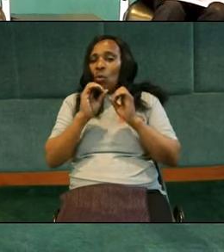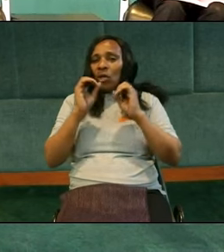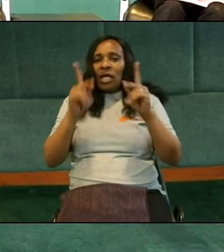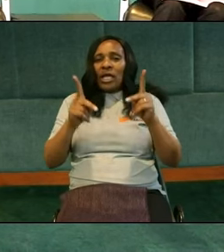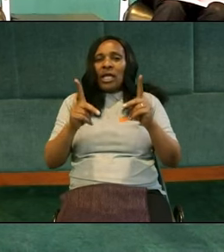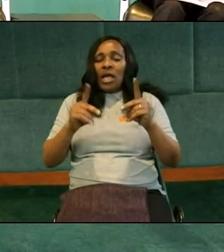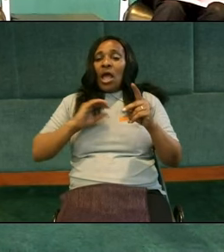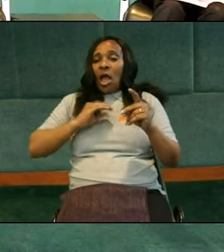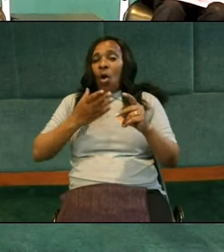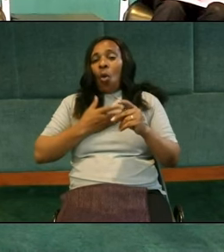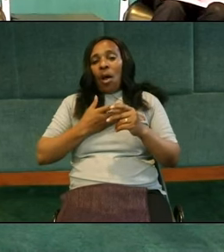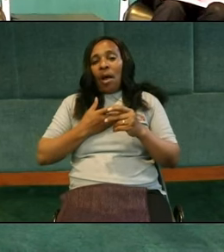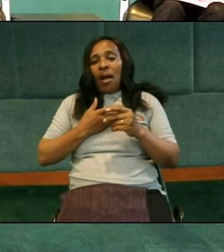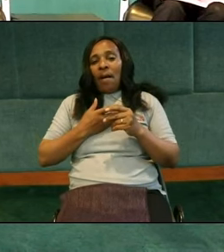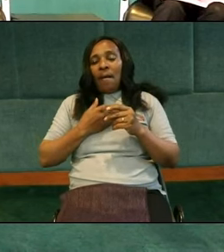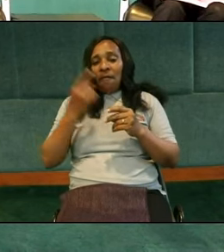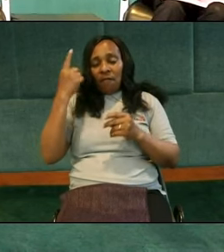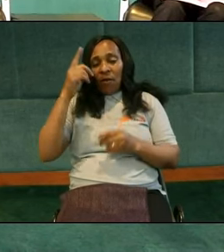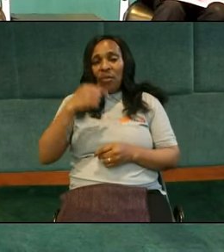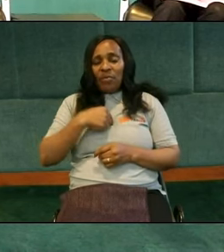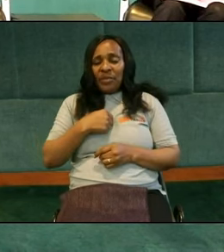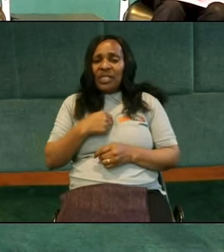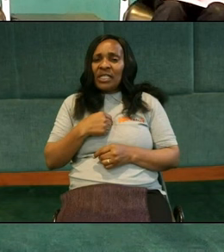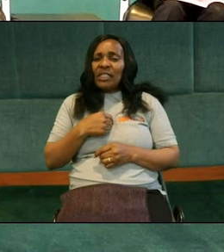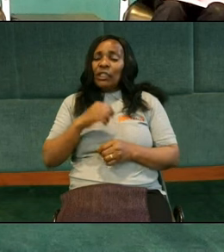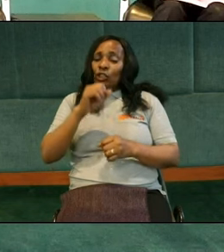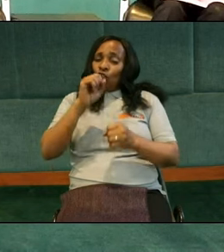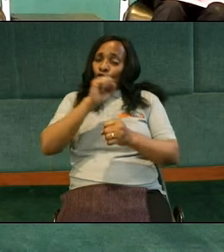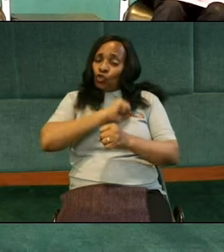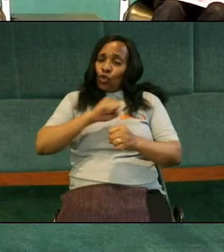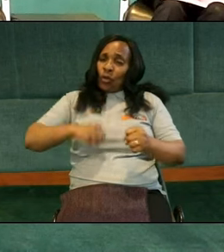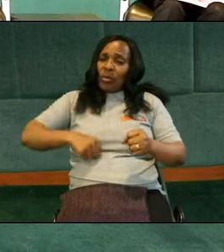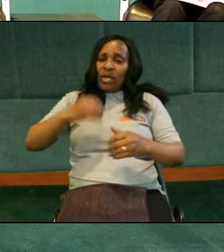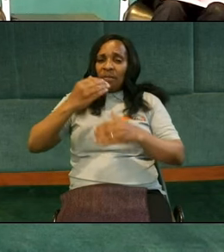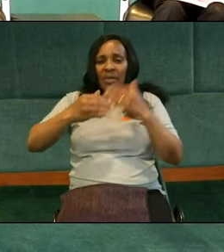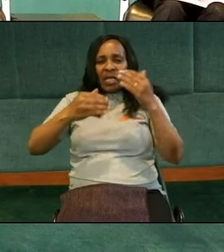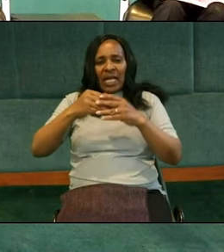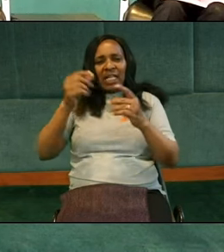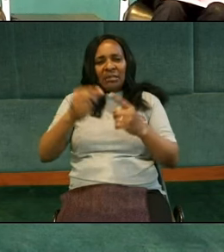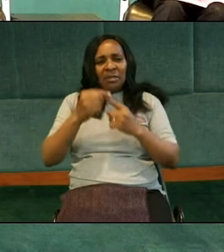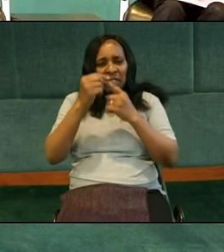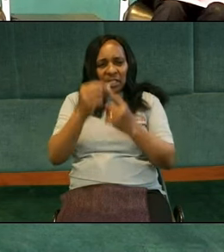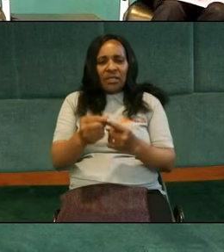The parts that are new to me are that Solomon built